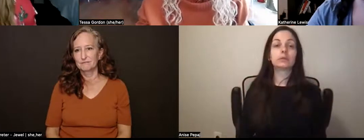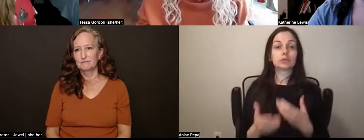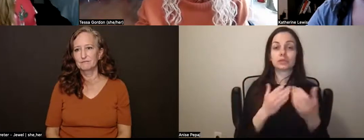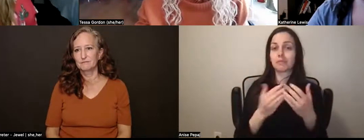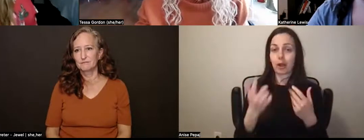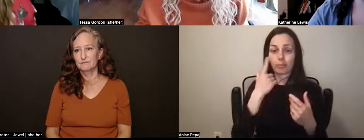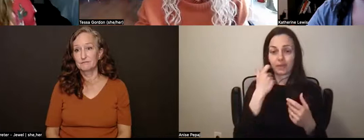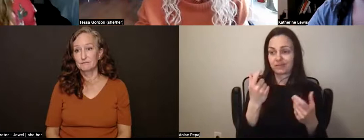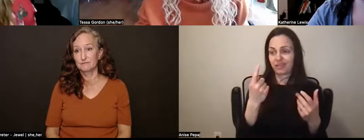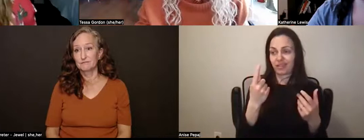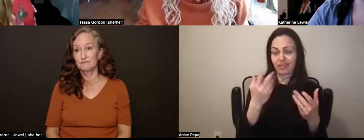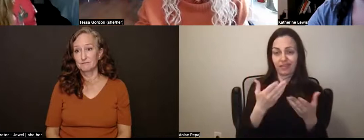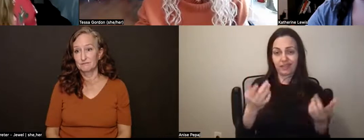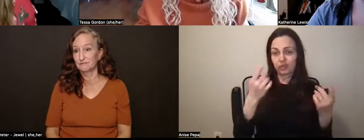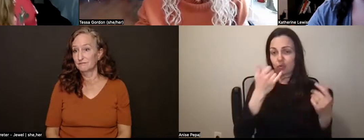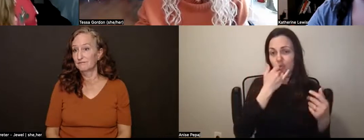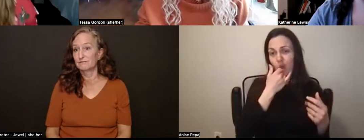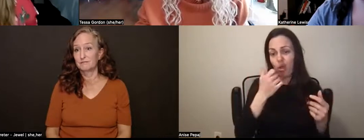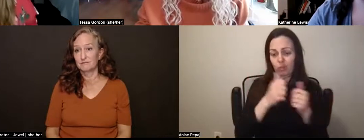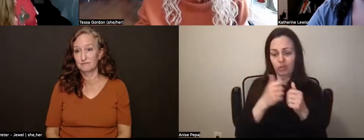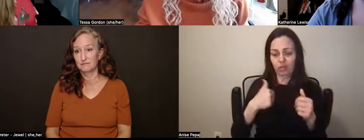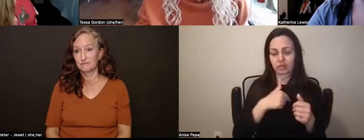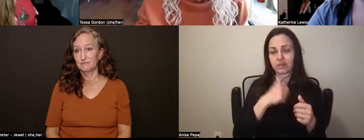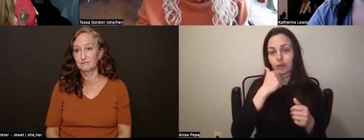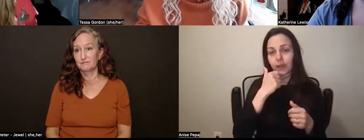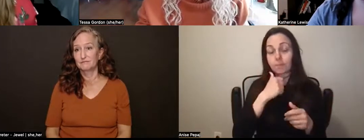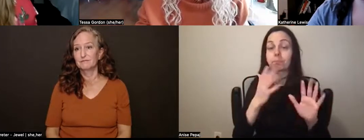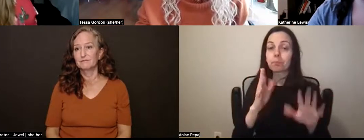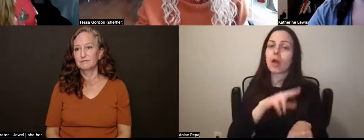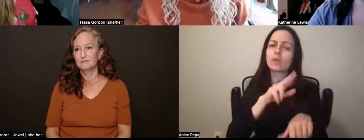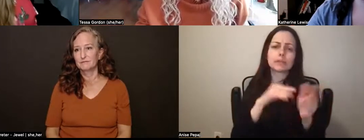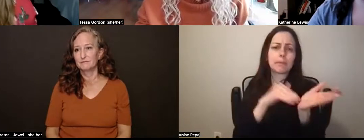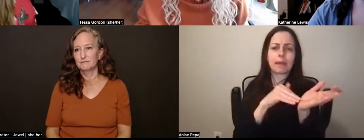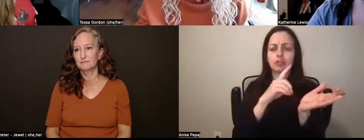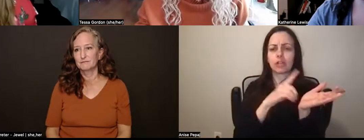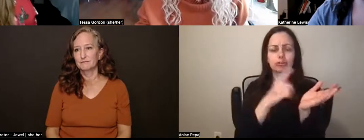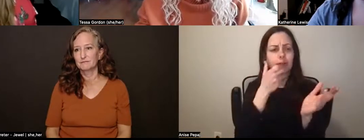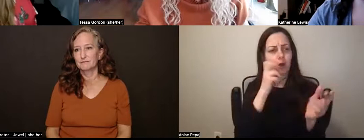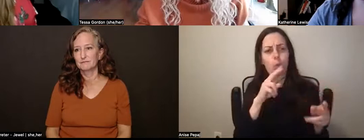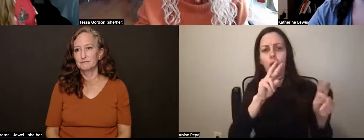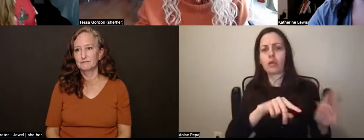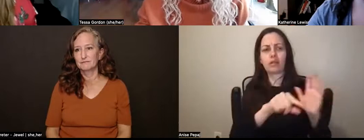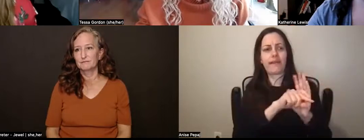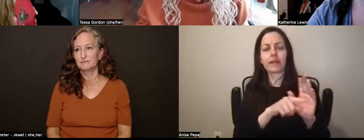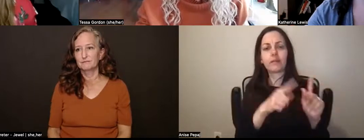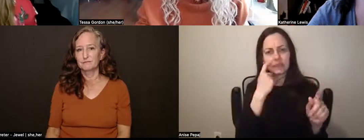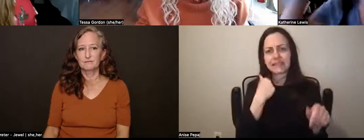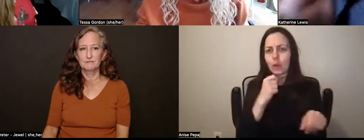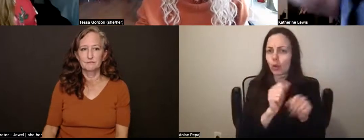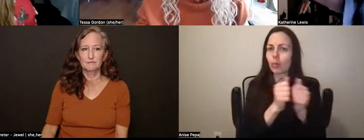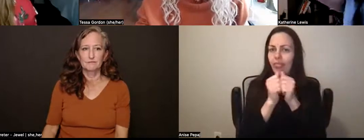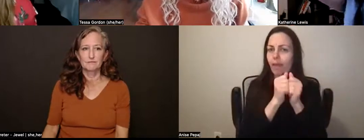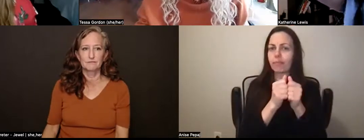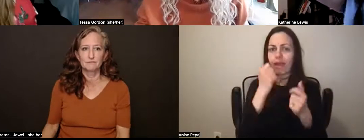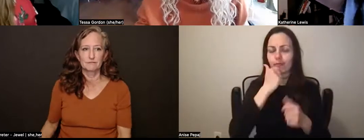day. Of course, medical doctors, I'm not going to put them down. I work beside them every single day. There's